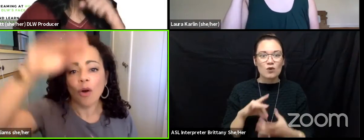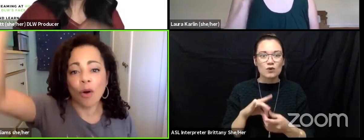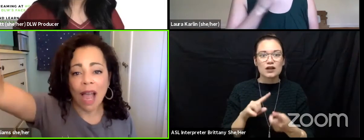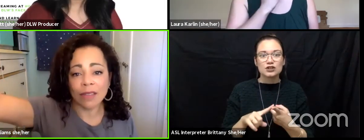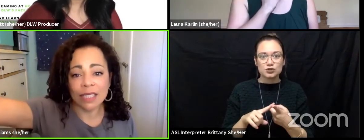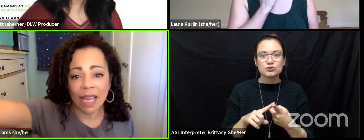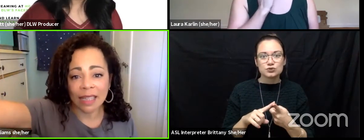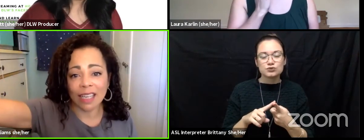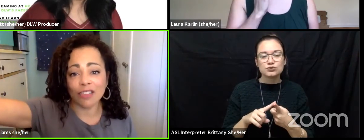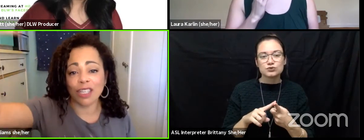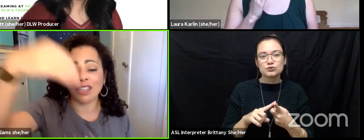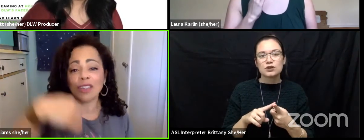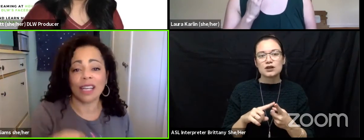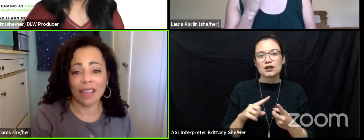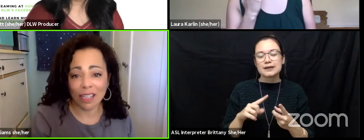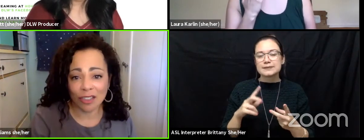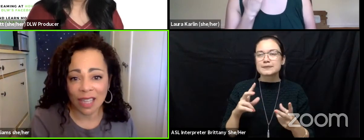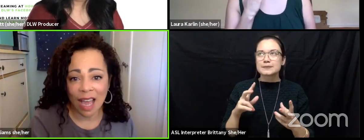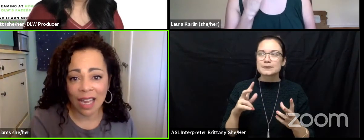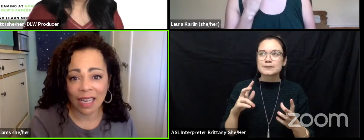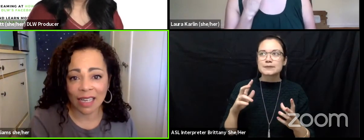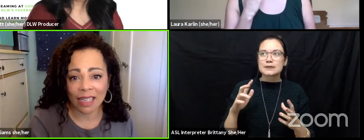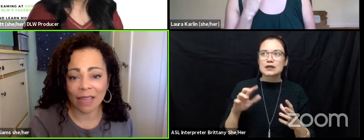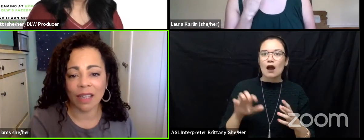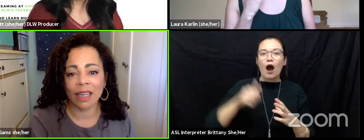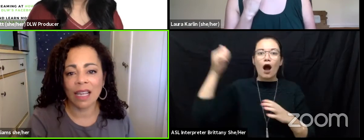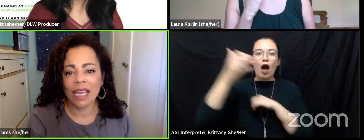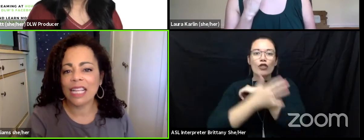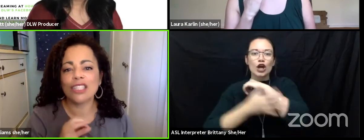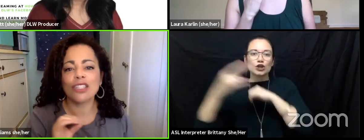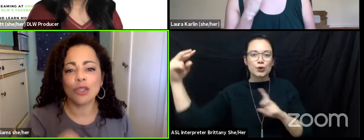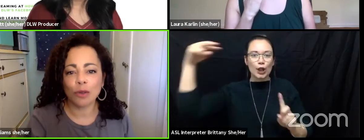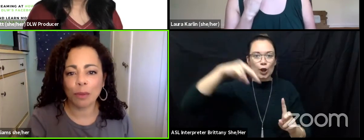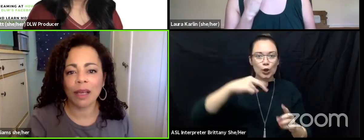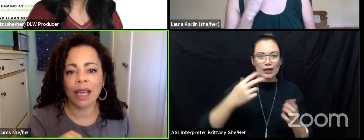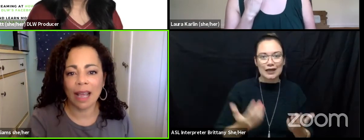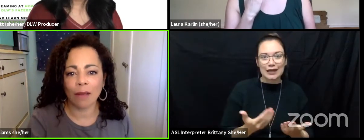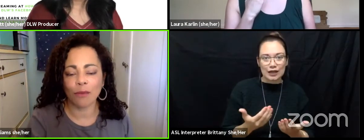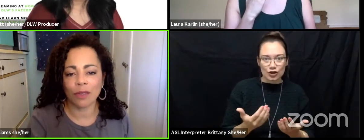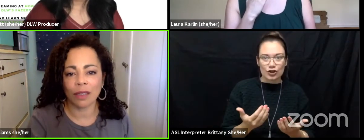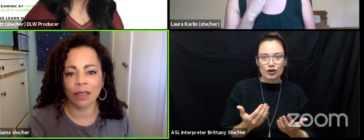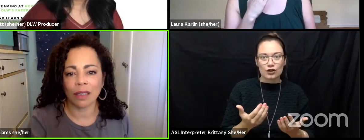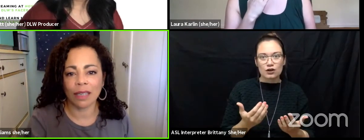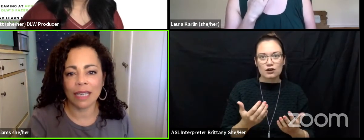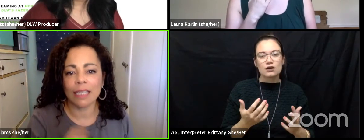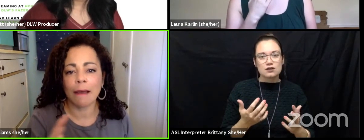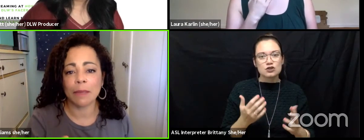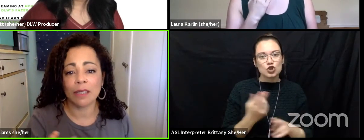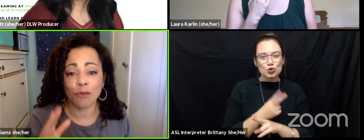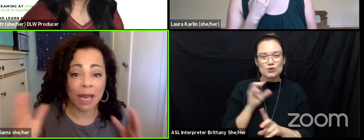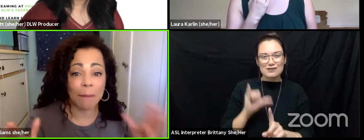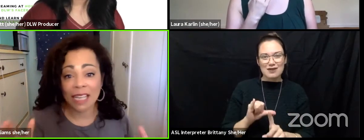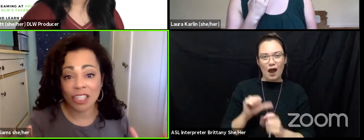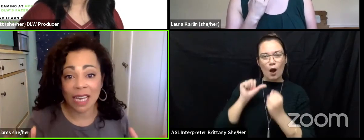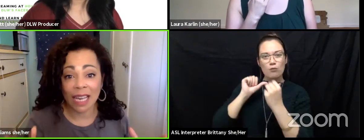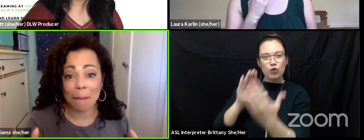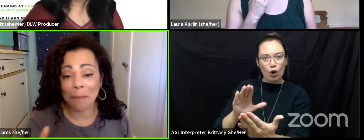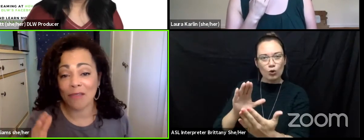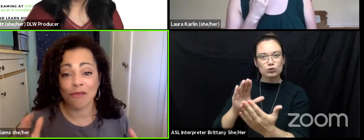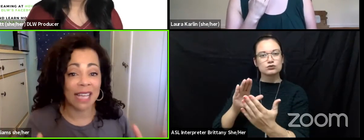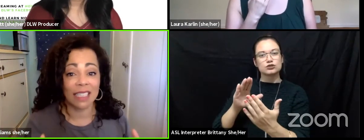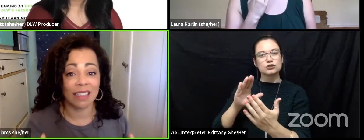back, or outside the country and looking at the country that I live in, is super helpful in terms of